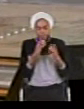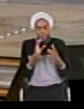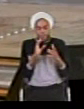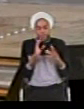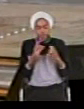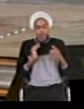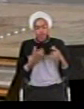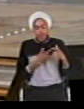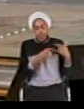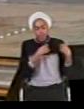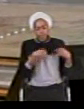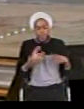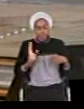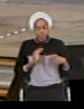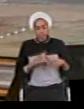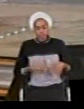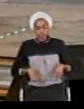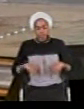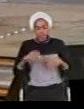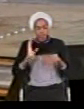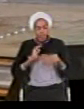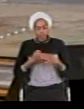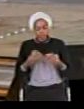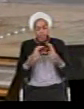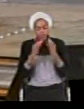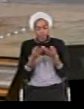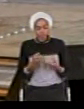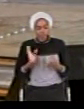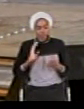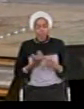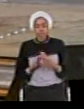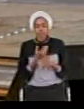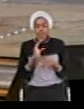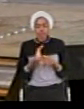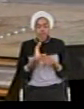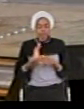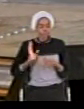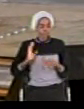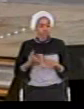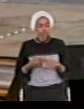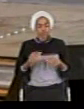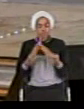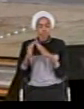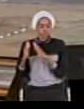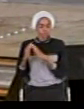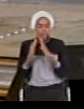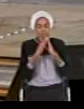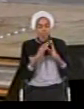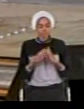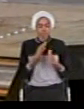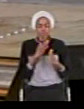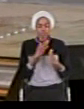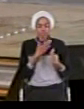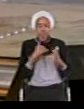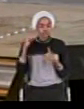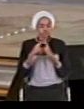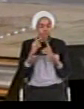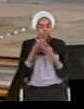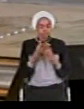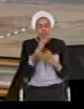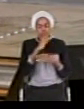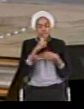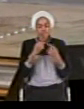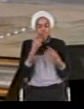hearts, in our lives, in our families, in our church, in our community, all through to the end of our